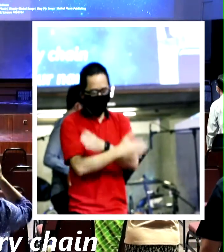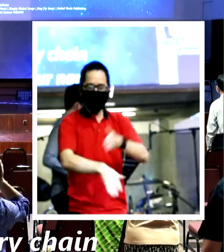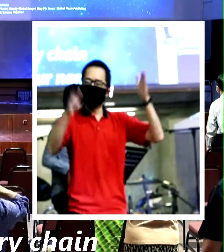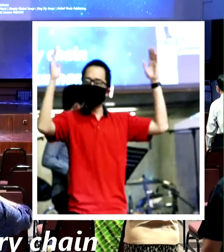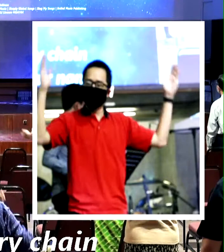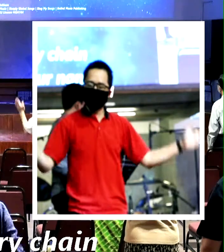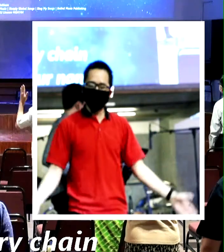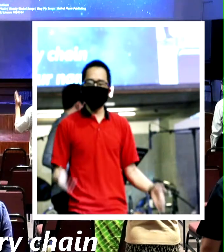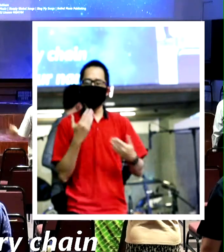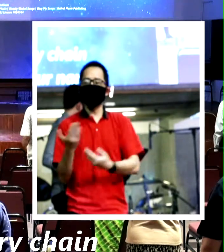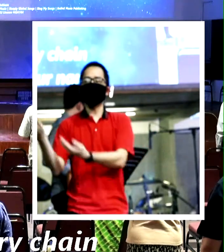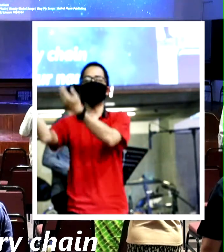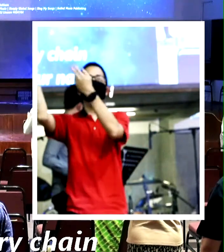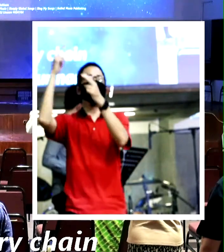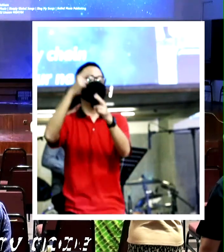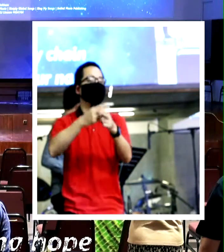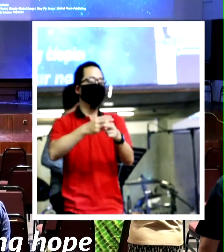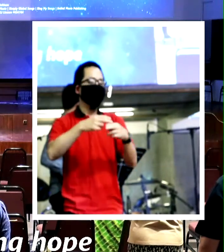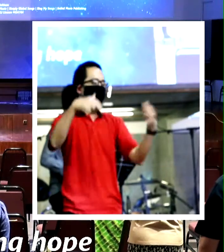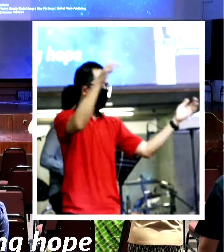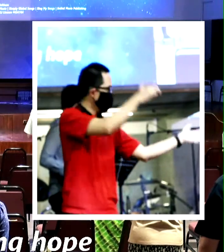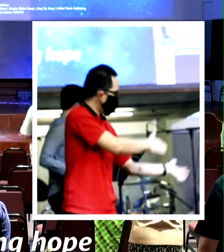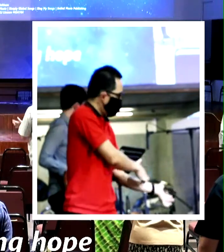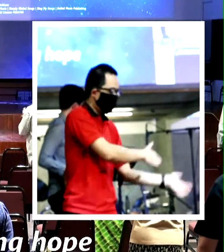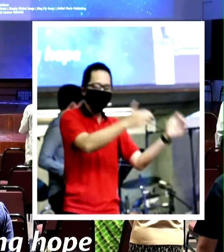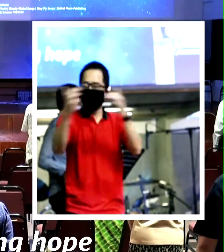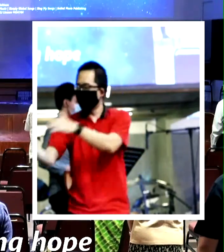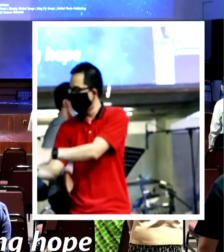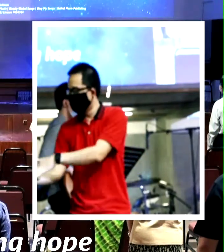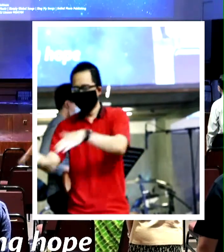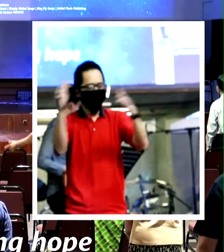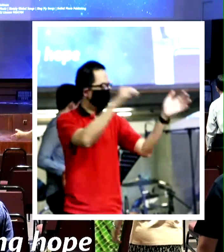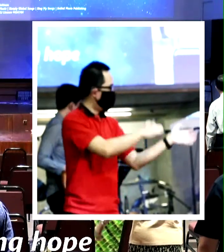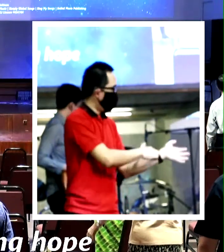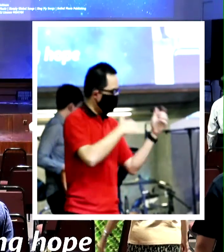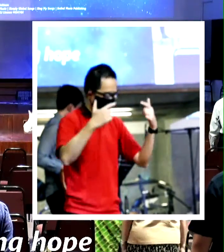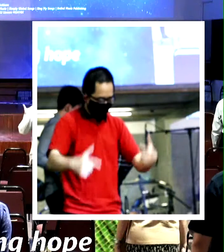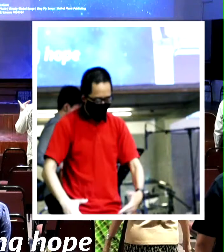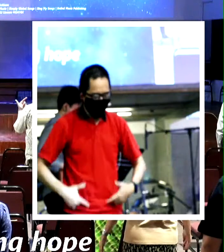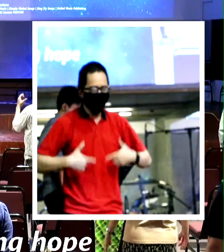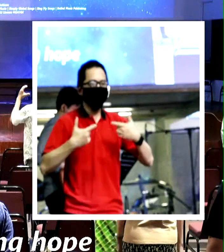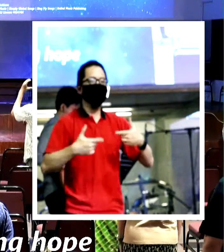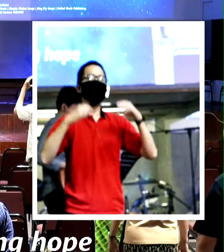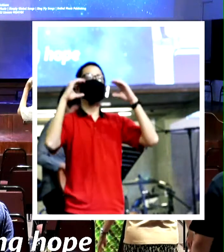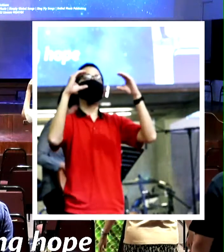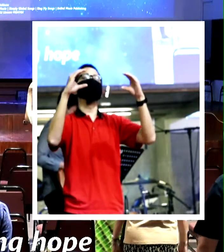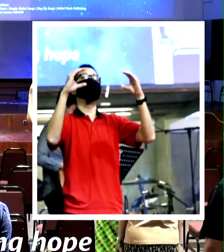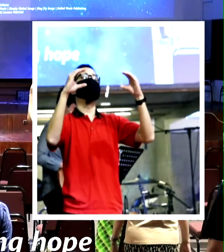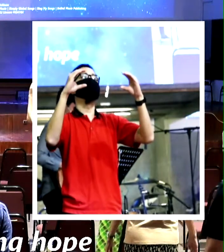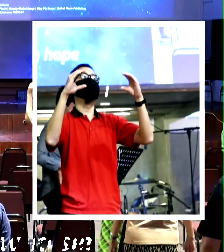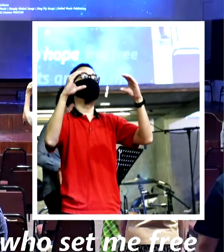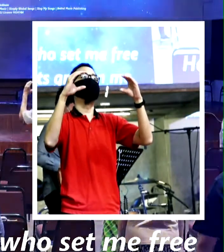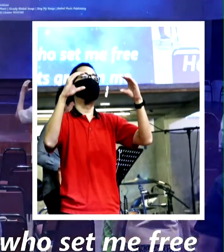there's salvation in your name. Jesus Christ, let's give him one time. My living